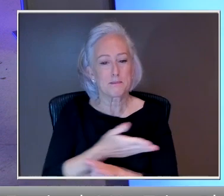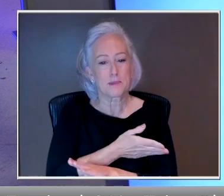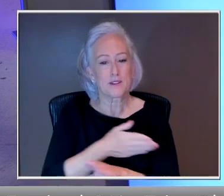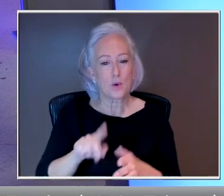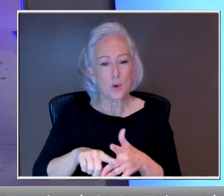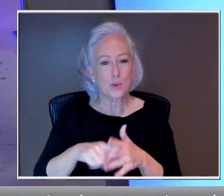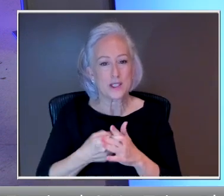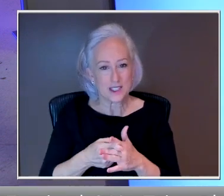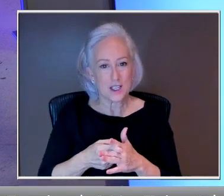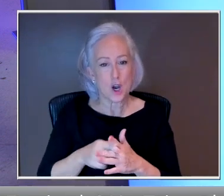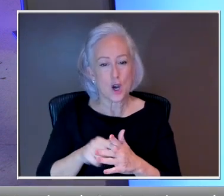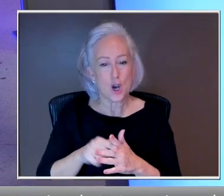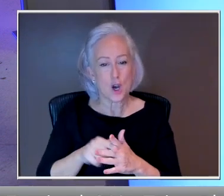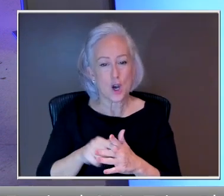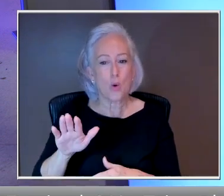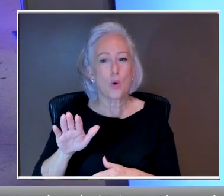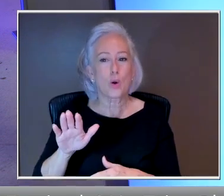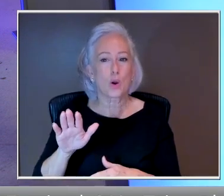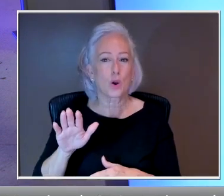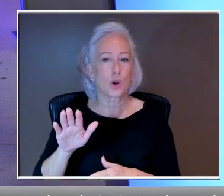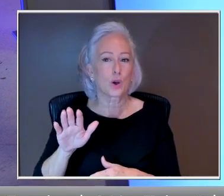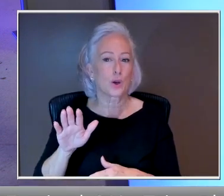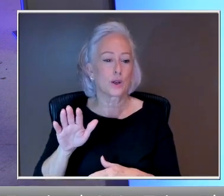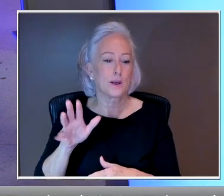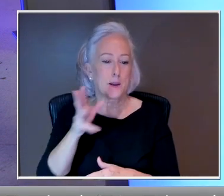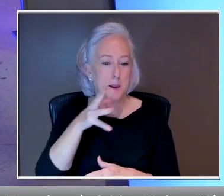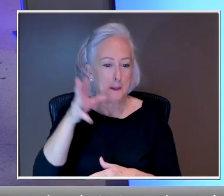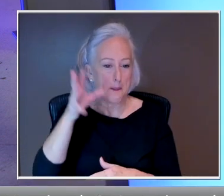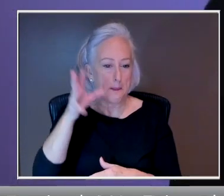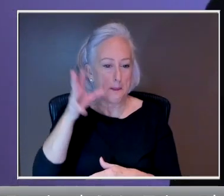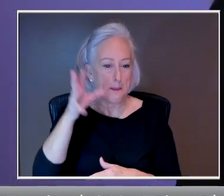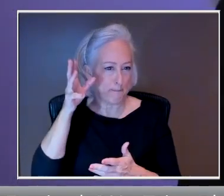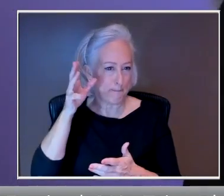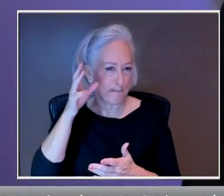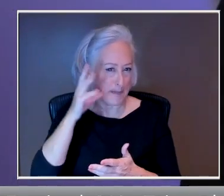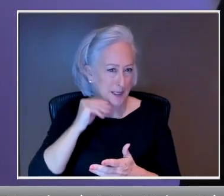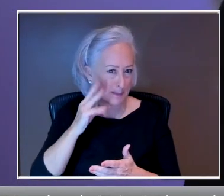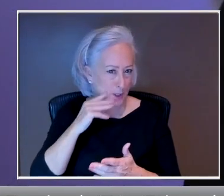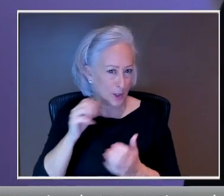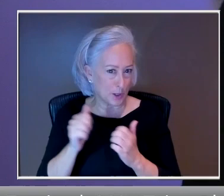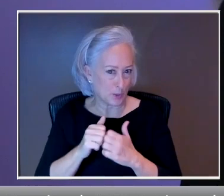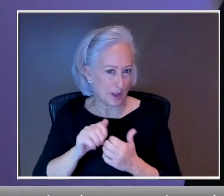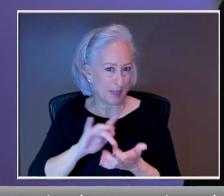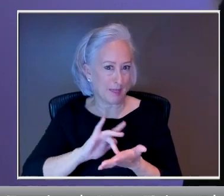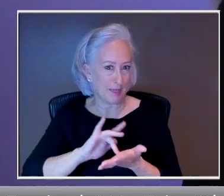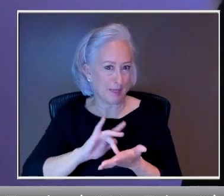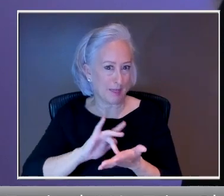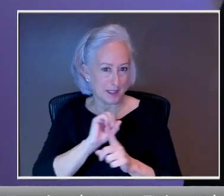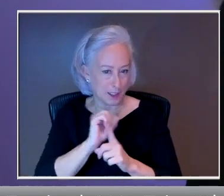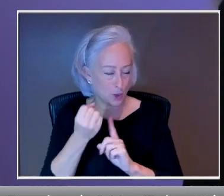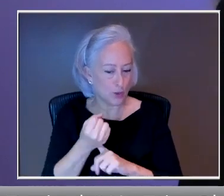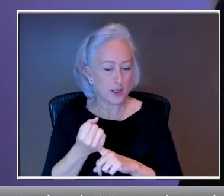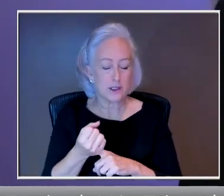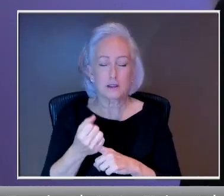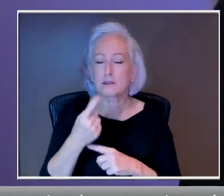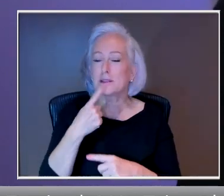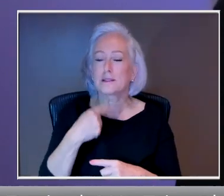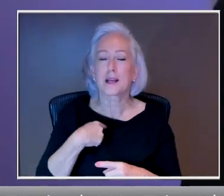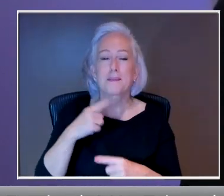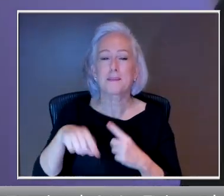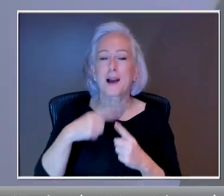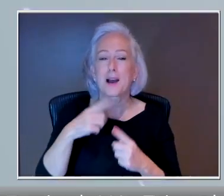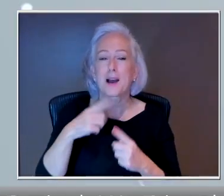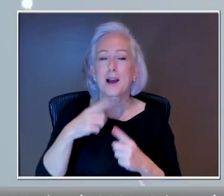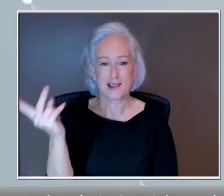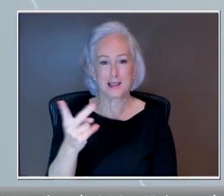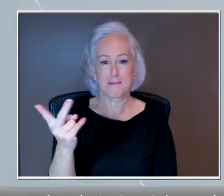your parents and what they were like? And oh my gosh, yeah. So my parents were two of a kind. My